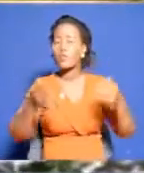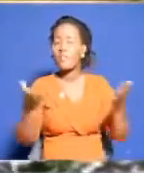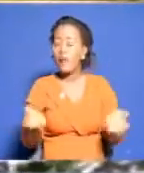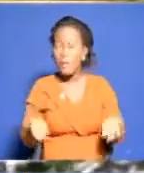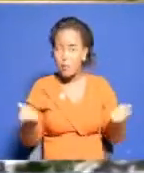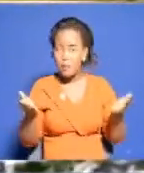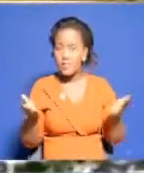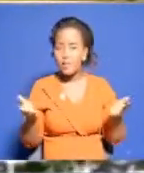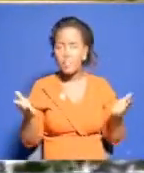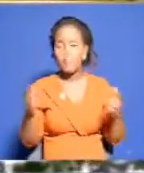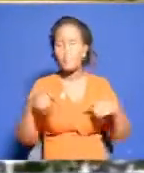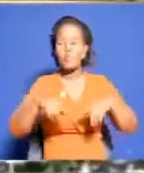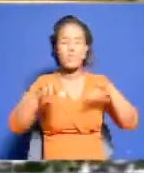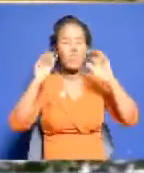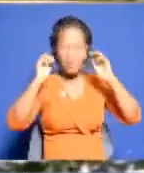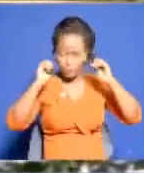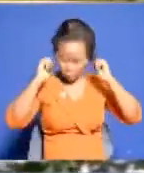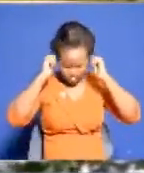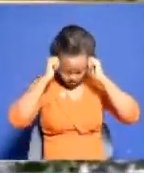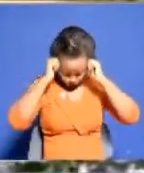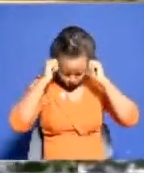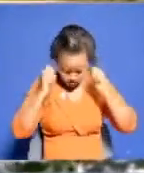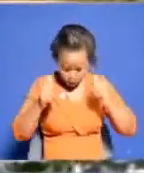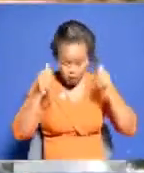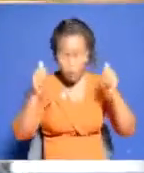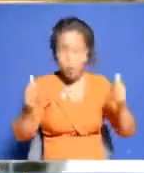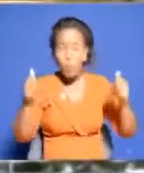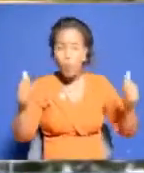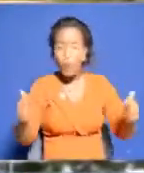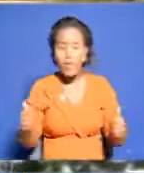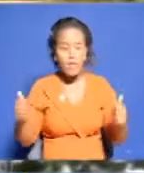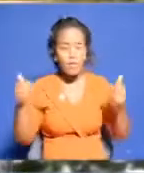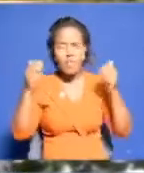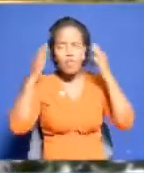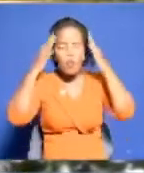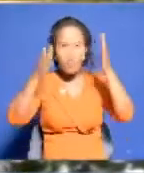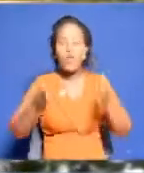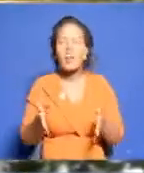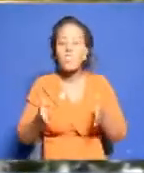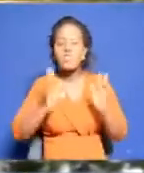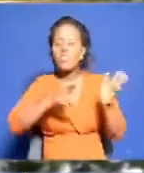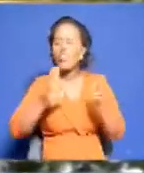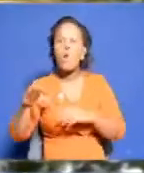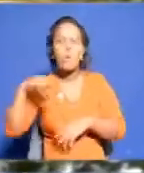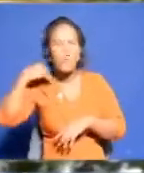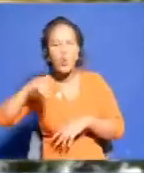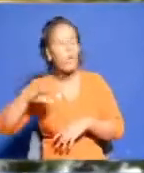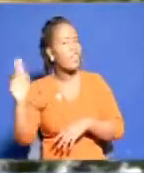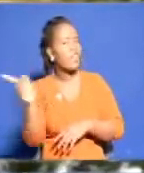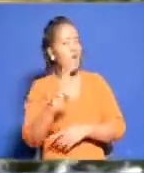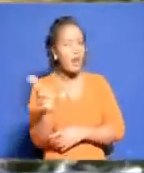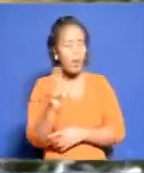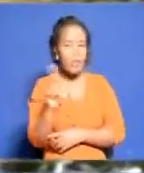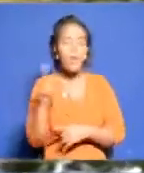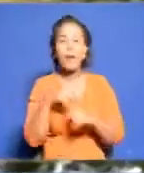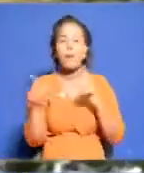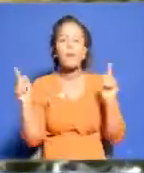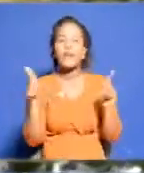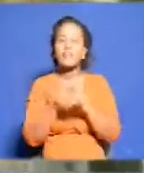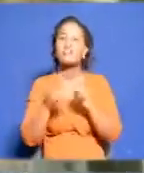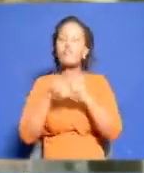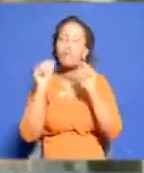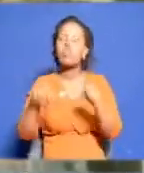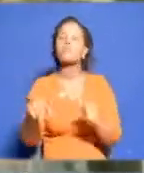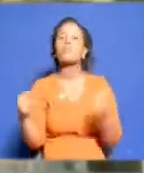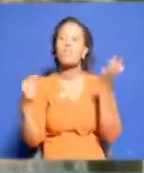wamekuwa educated. Siku hizi washughulika na hizi umbo za kienyeji sana. Siku hizi wamejua jinsi ya kuweka umbo za